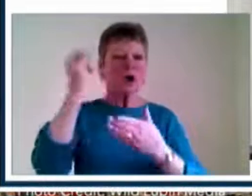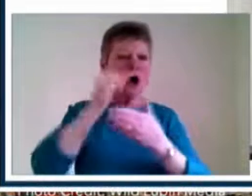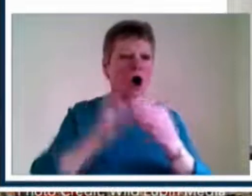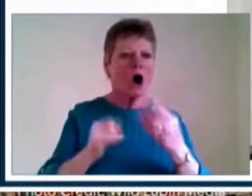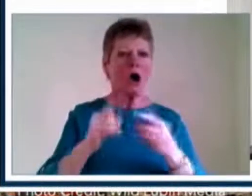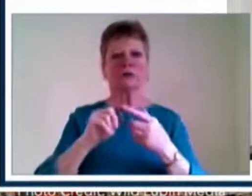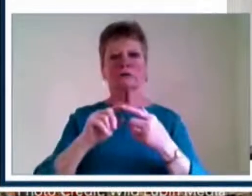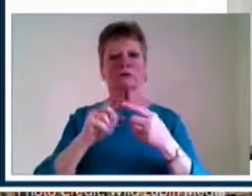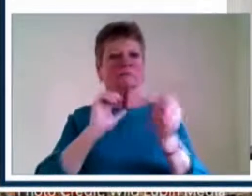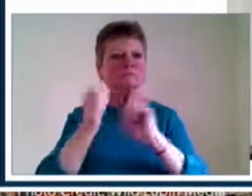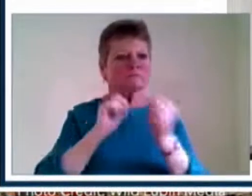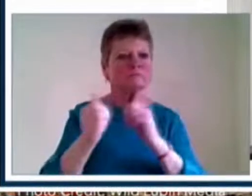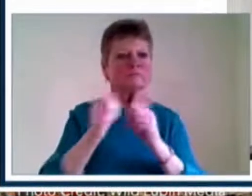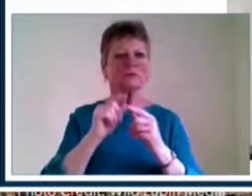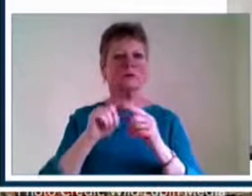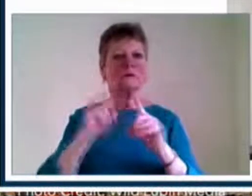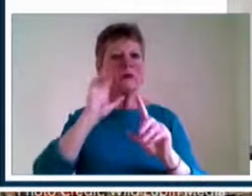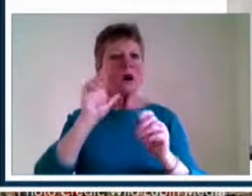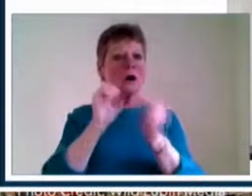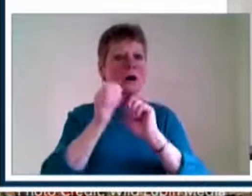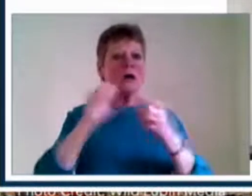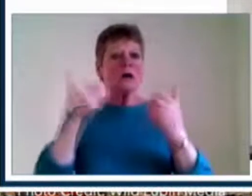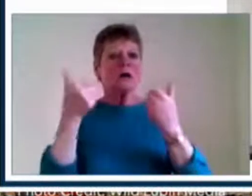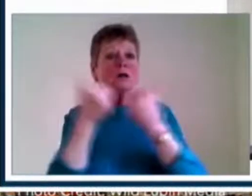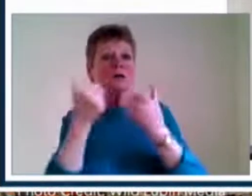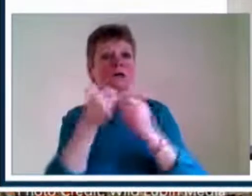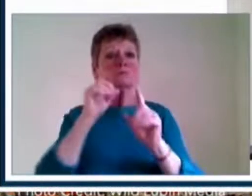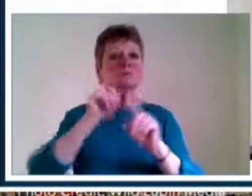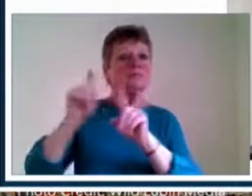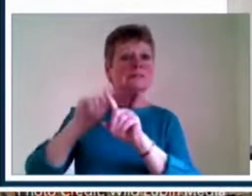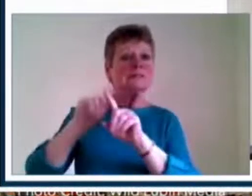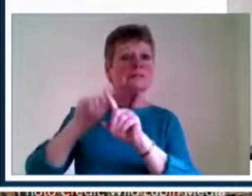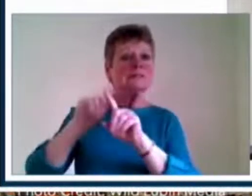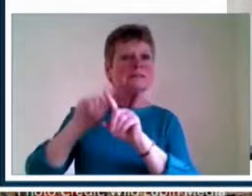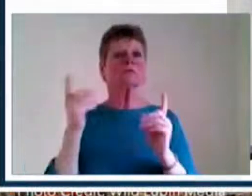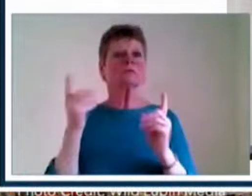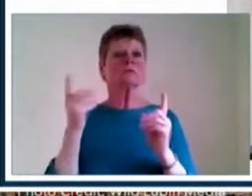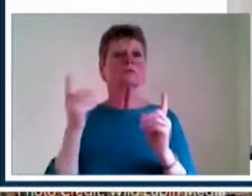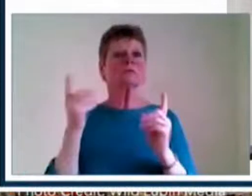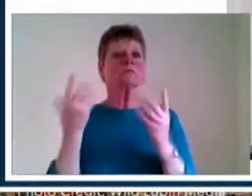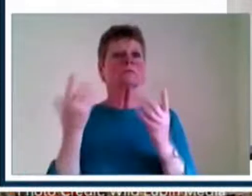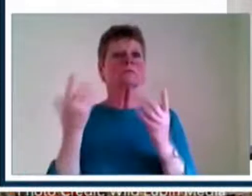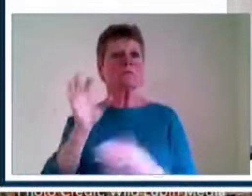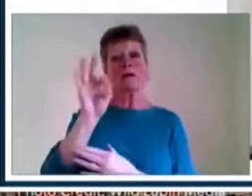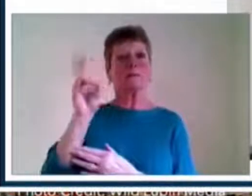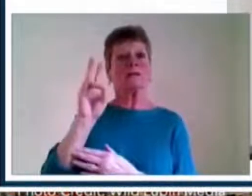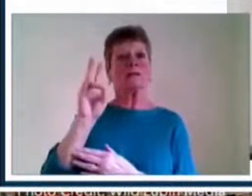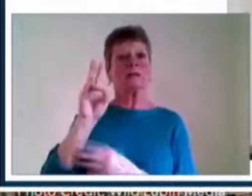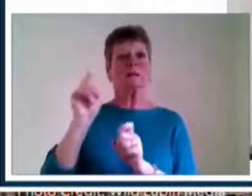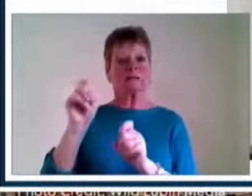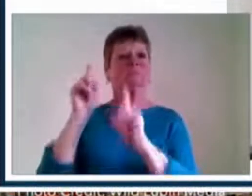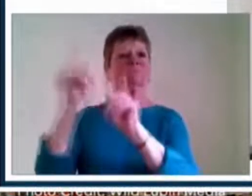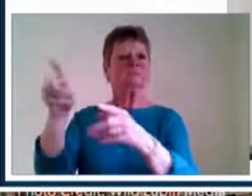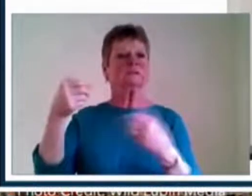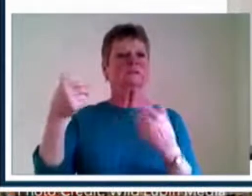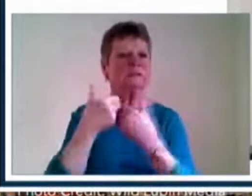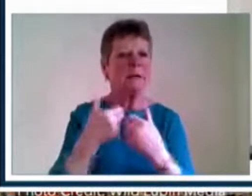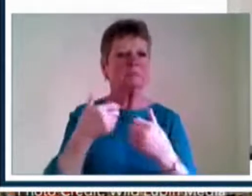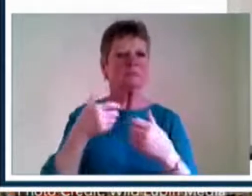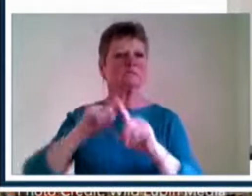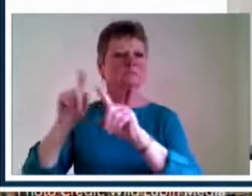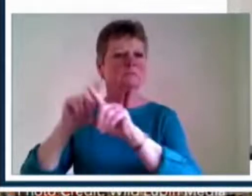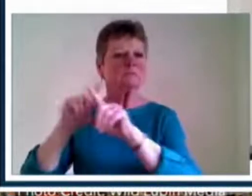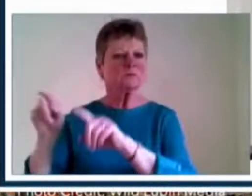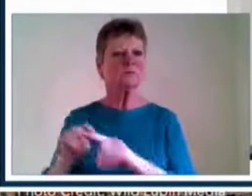full practices with no fans around February 7th, and ultimately recitals and competitions